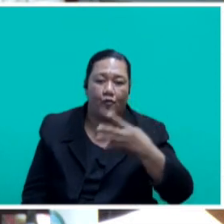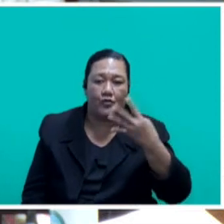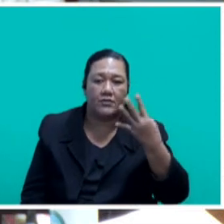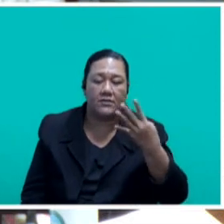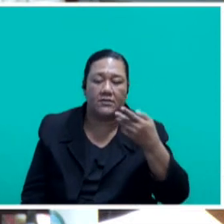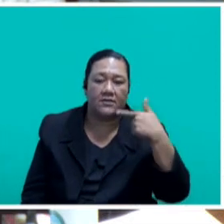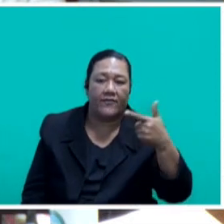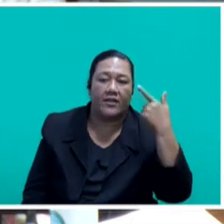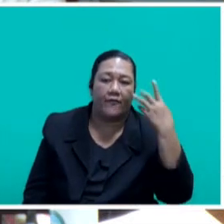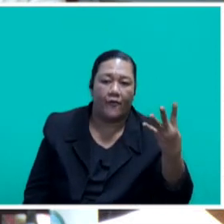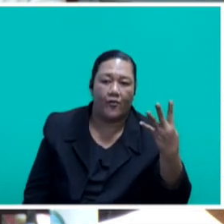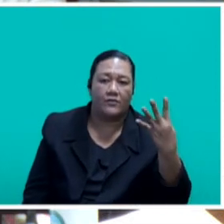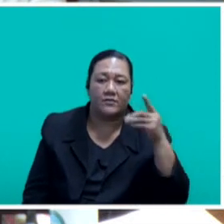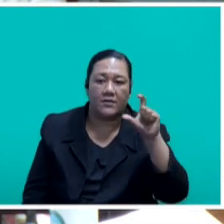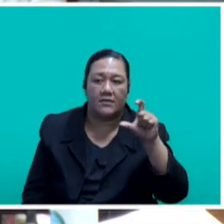$839,414.74.